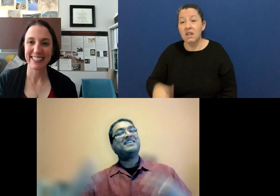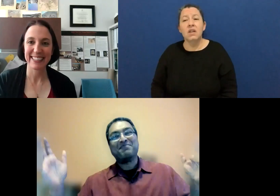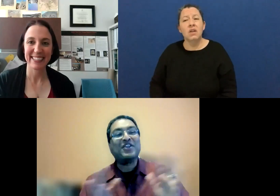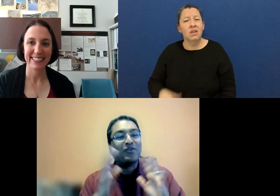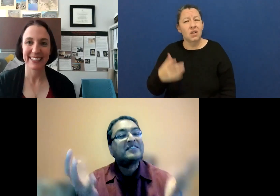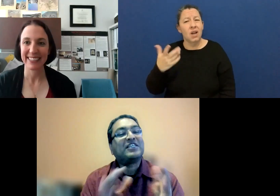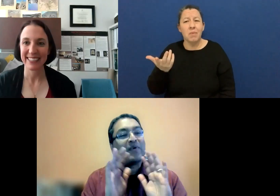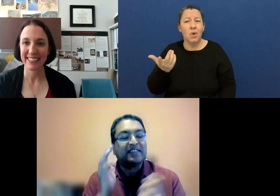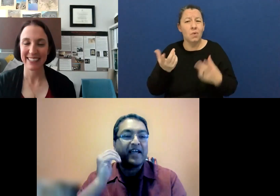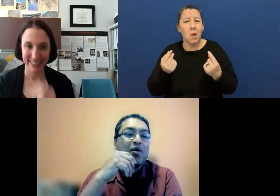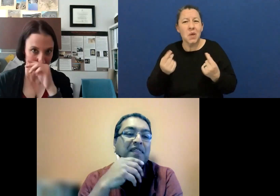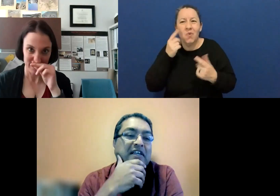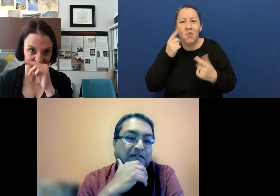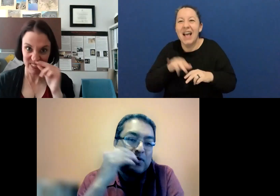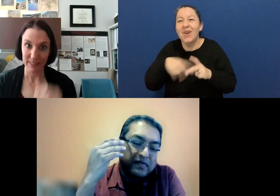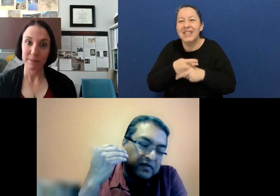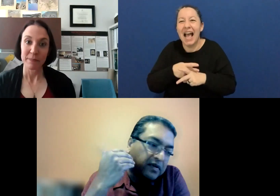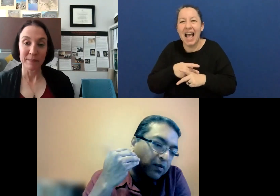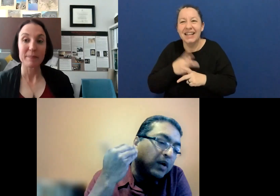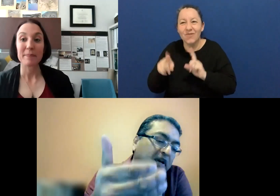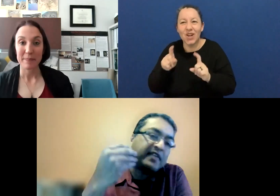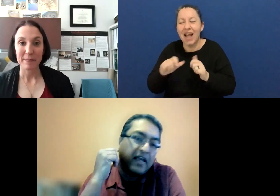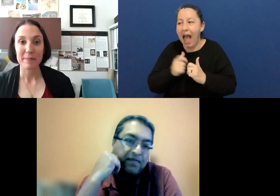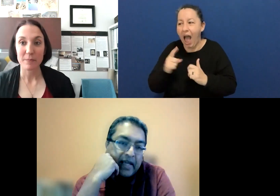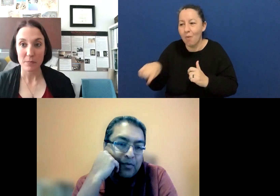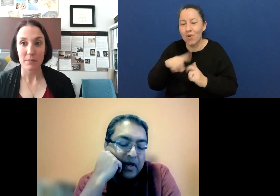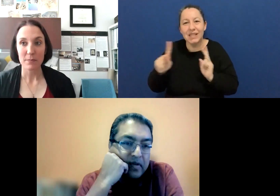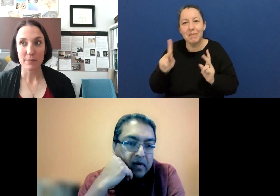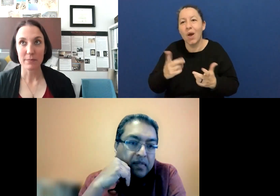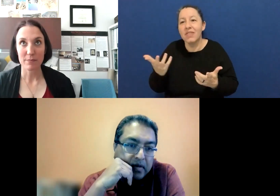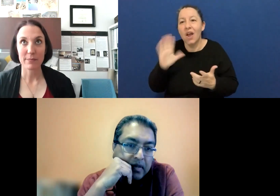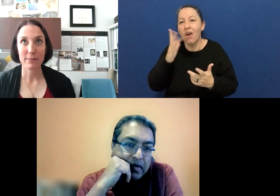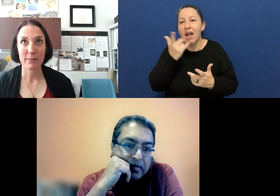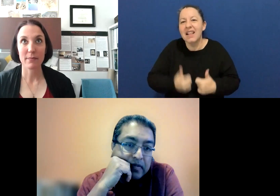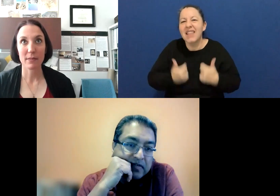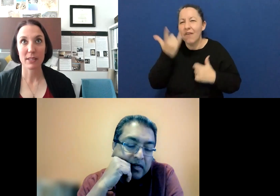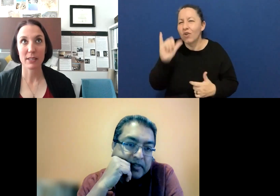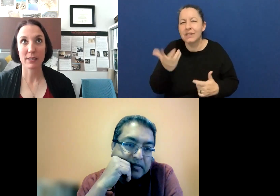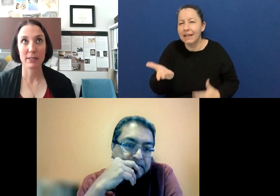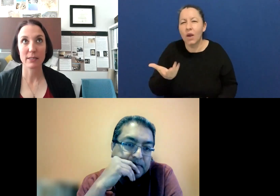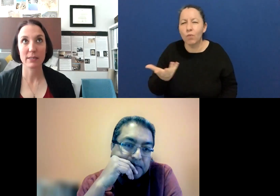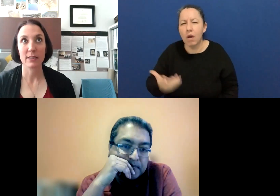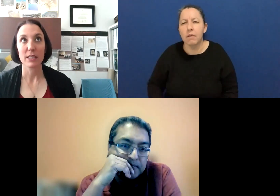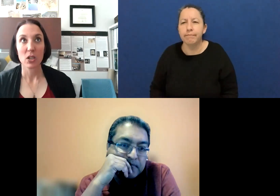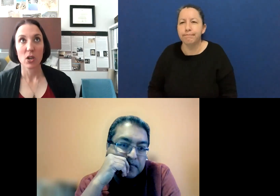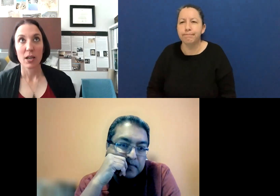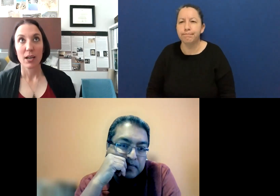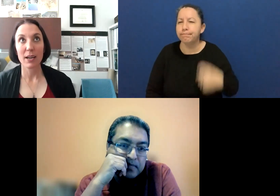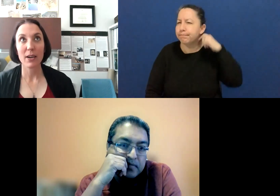doing for entertainment? You know, those kinds of questions, like how are these folks, what is their life like out there in at these settlements?